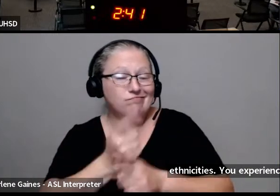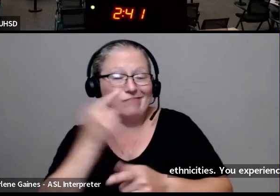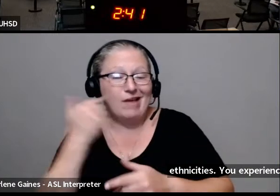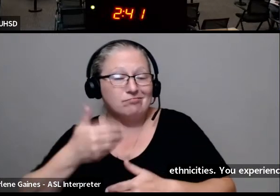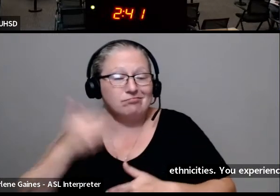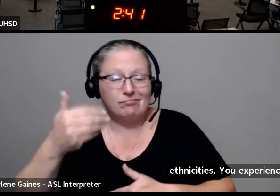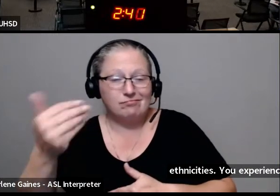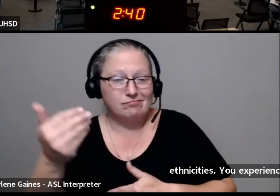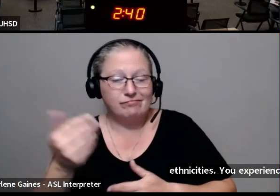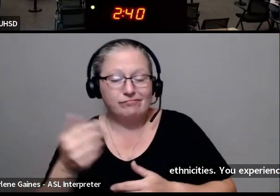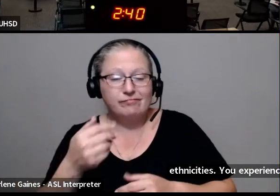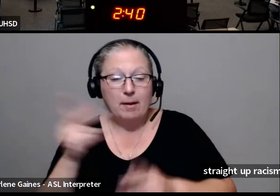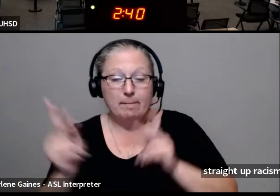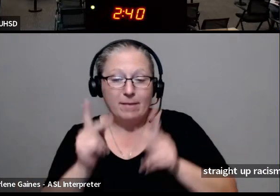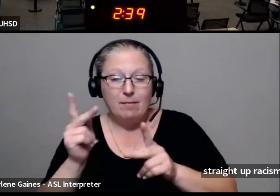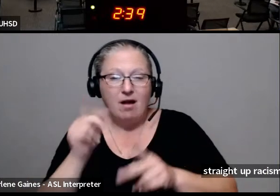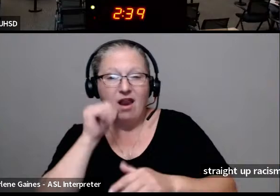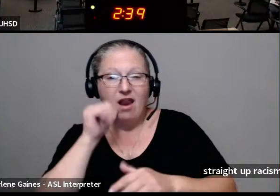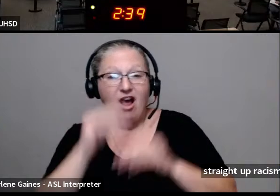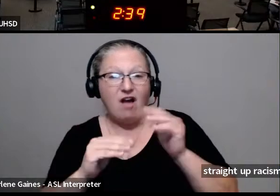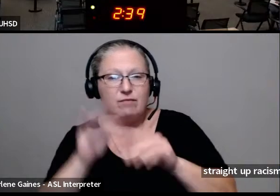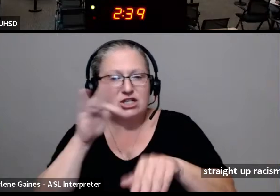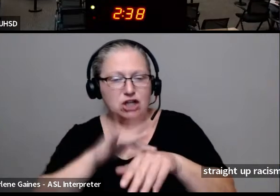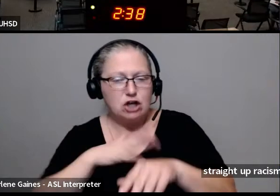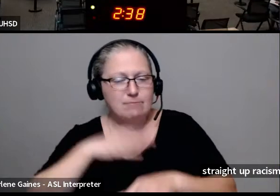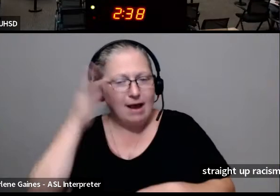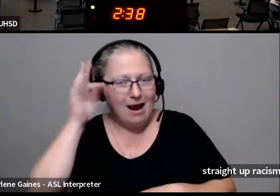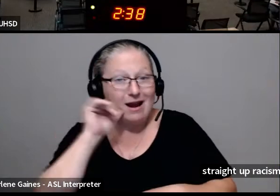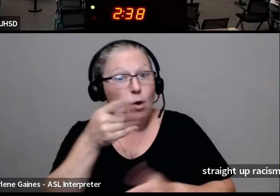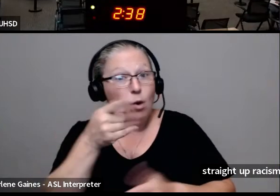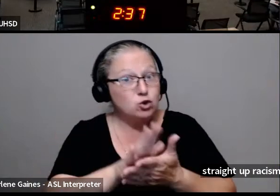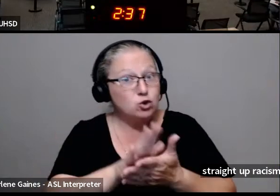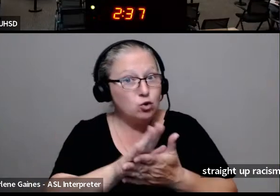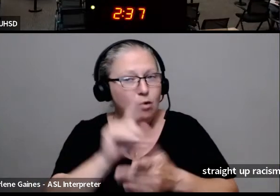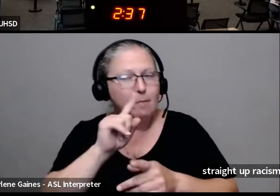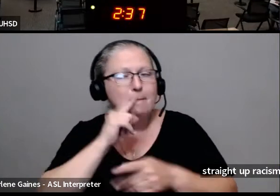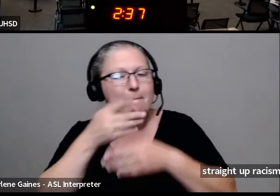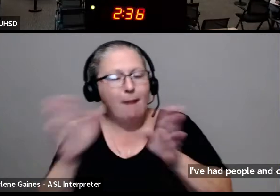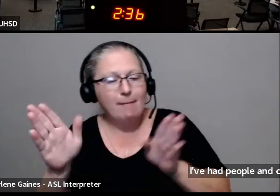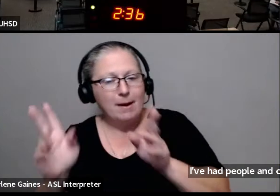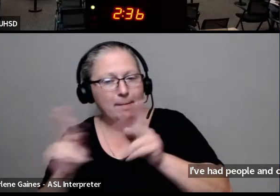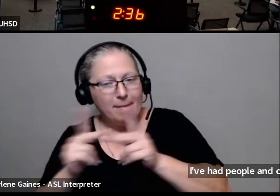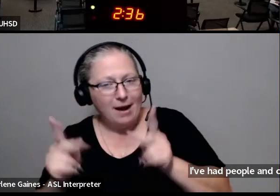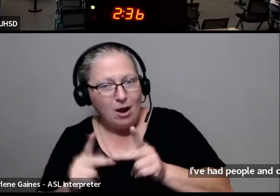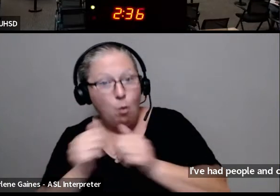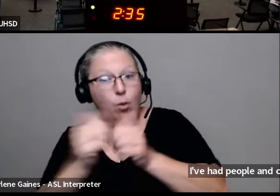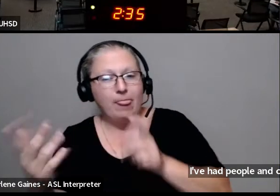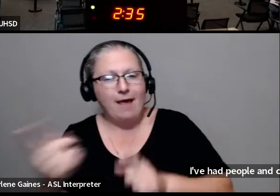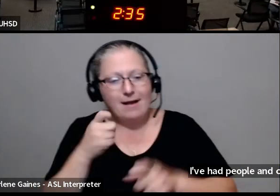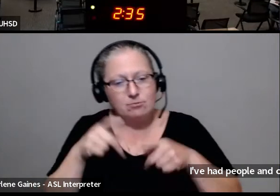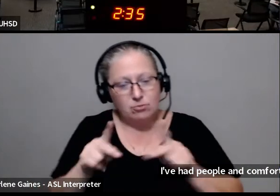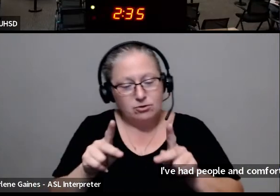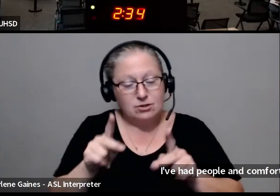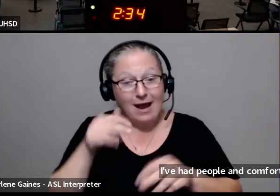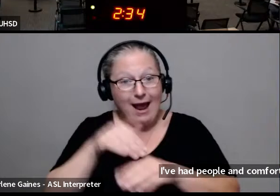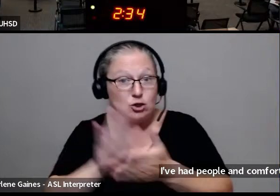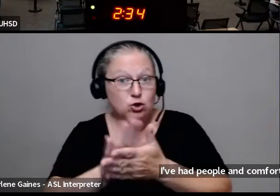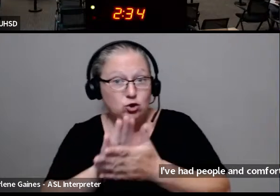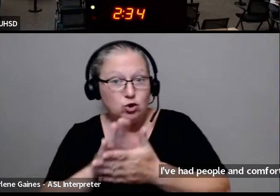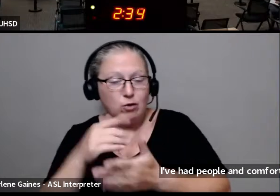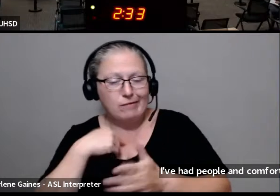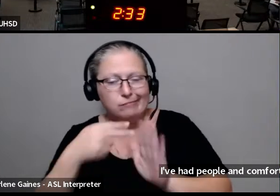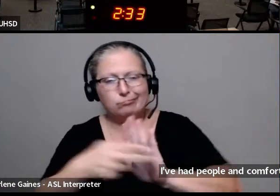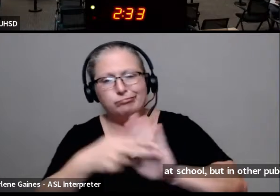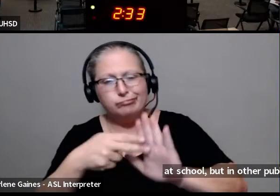basis. I've had people uncomfortably touch my hair, not only at school, but in other public settings without asking. While at school, I get the